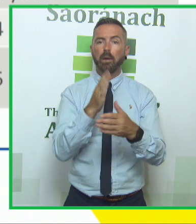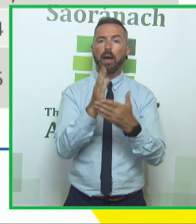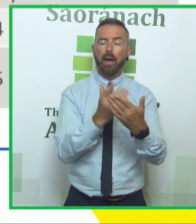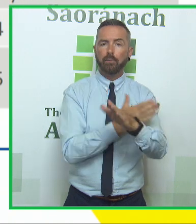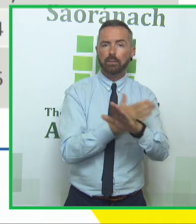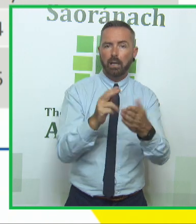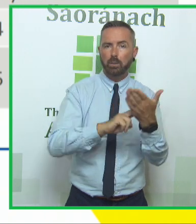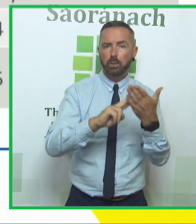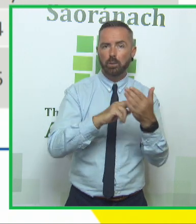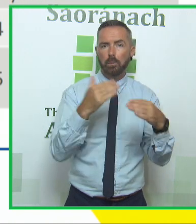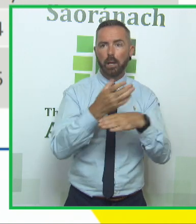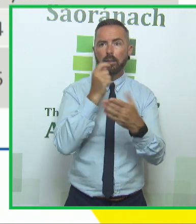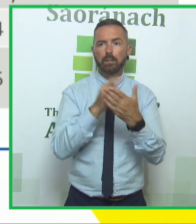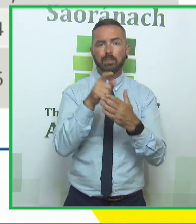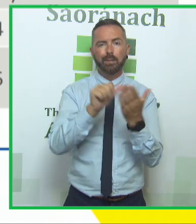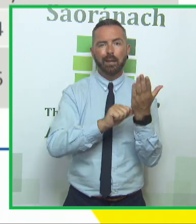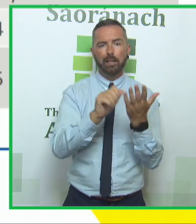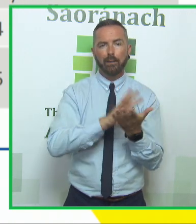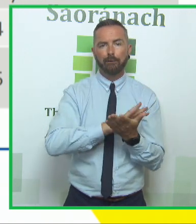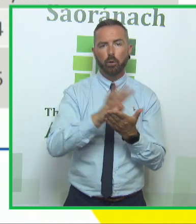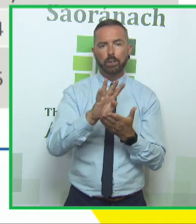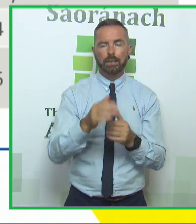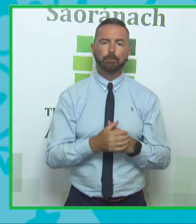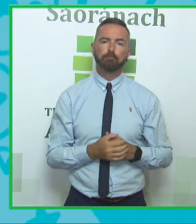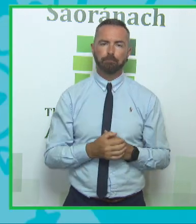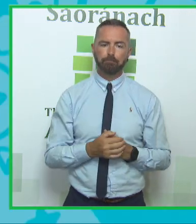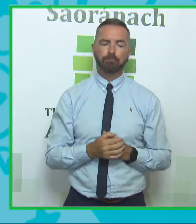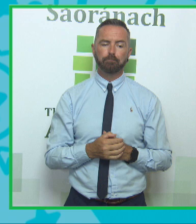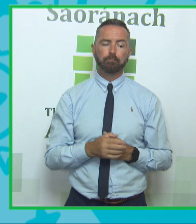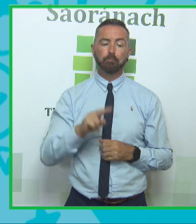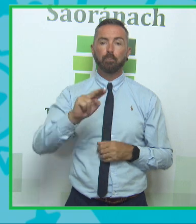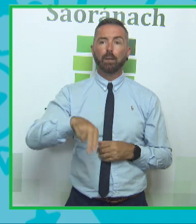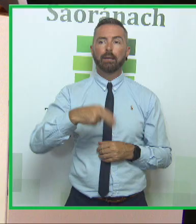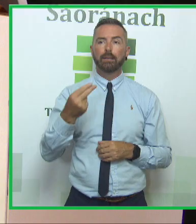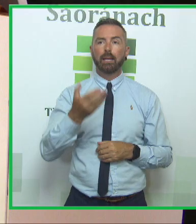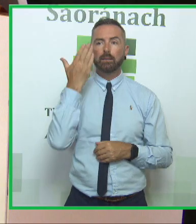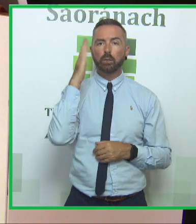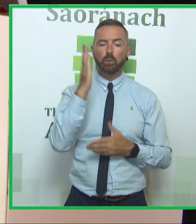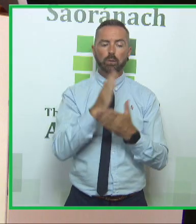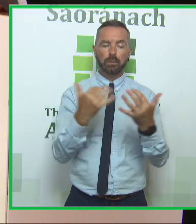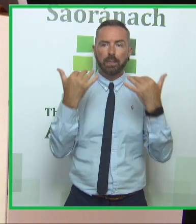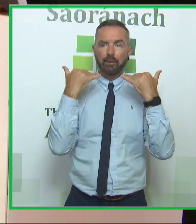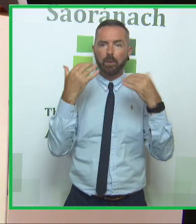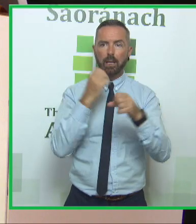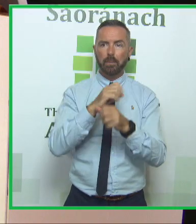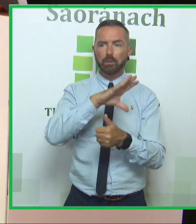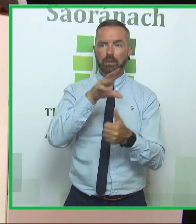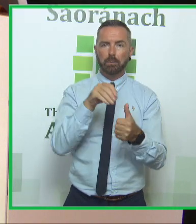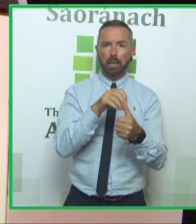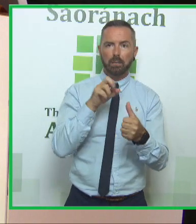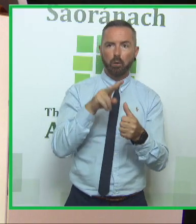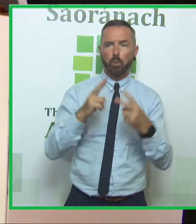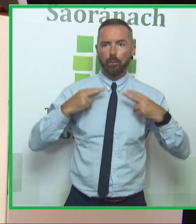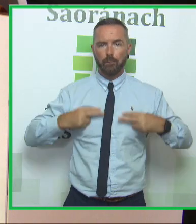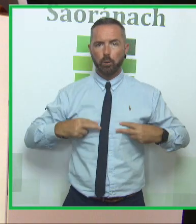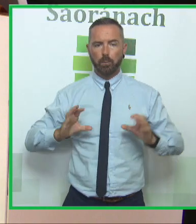started to use alcohol by the time they were 14 years of age. Next, I'm going to show you some data about special or vulnerable